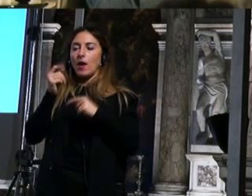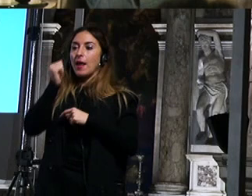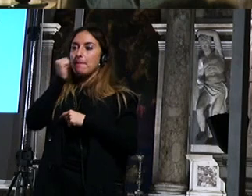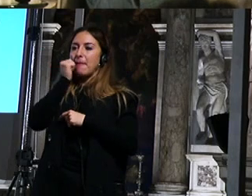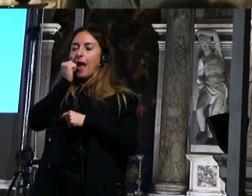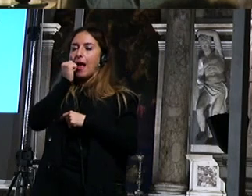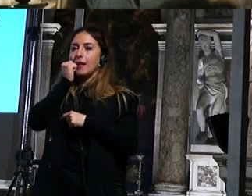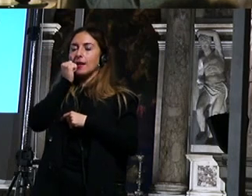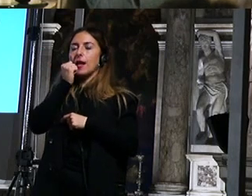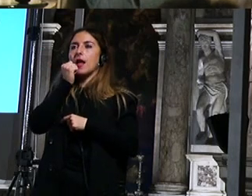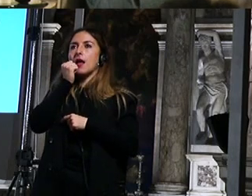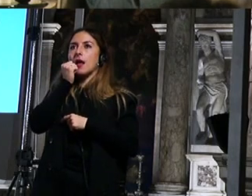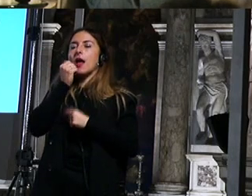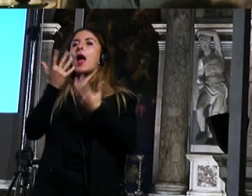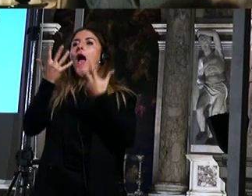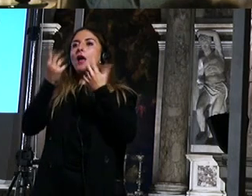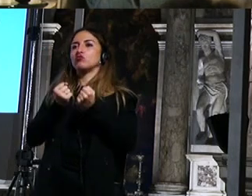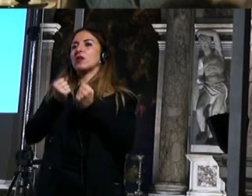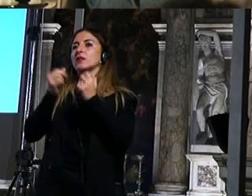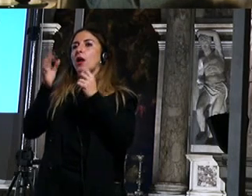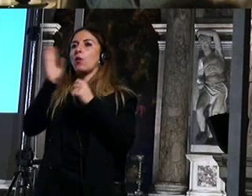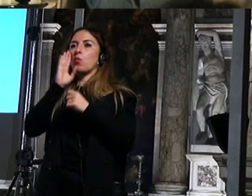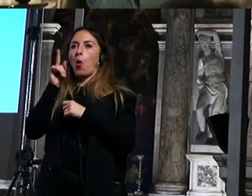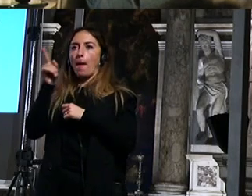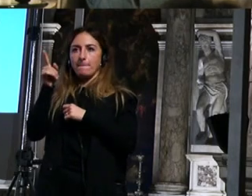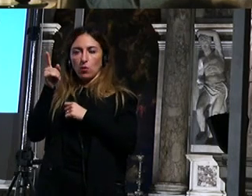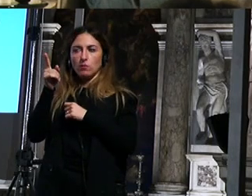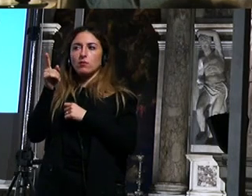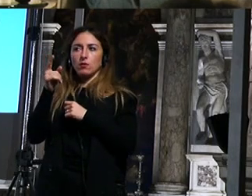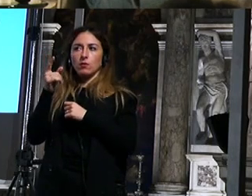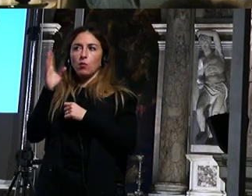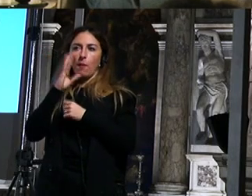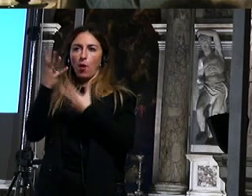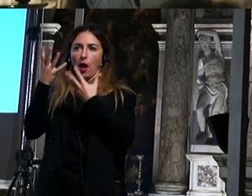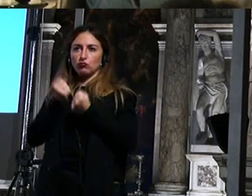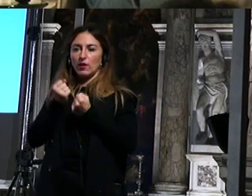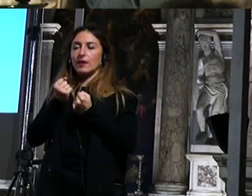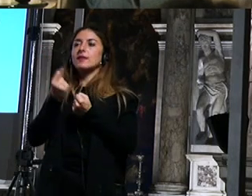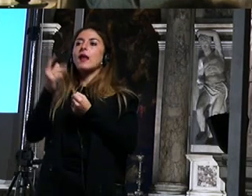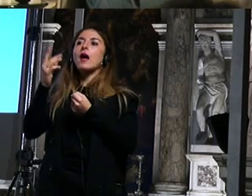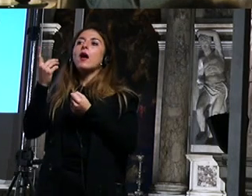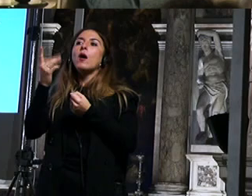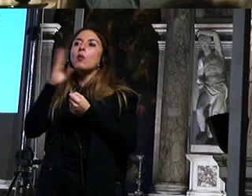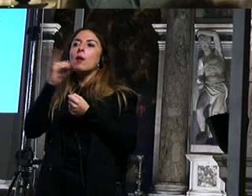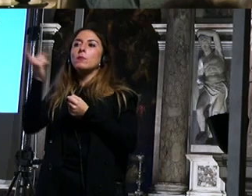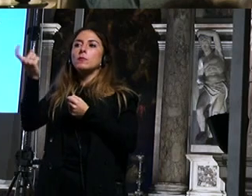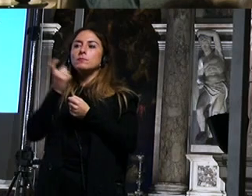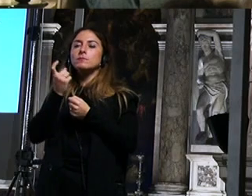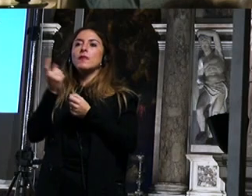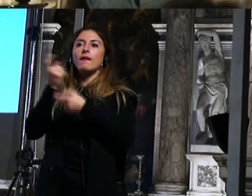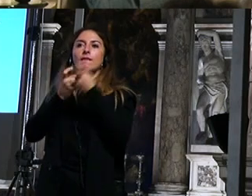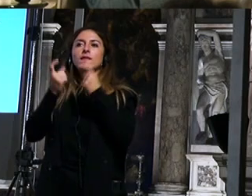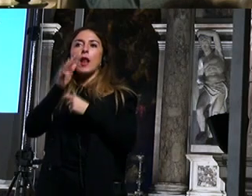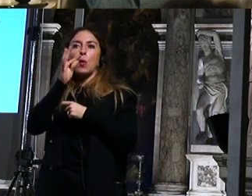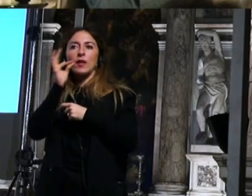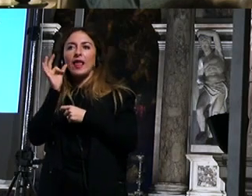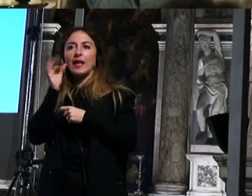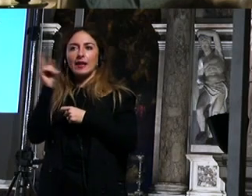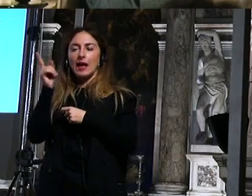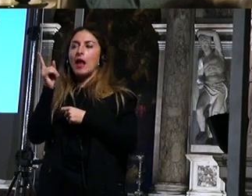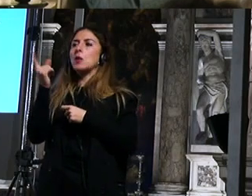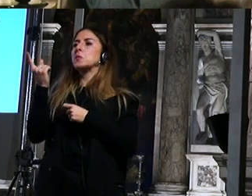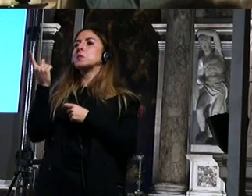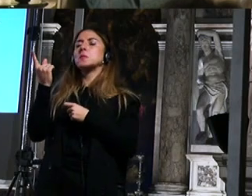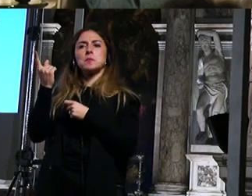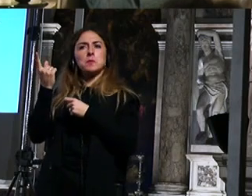this man begins to become part of their lives, this Hungarian man, this mathematician. Where did he come from? And yes,